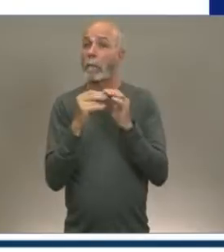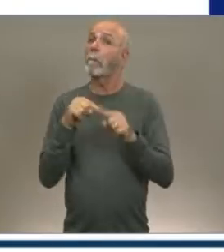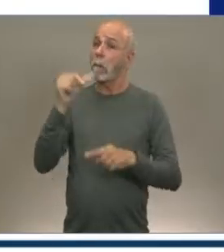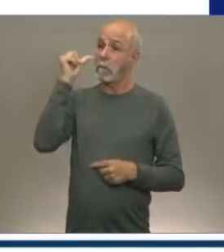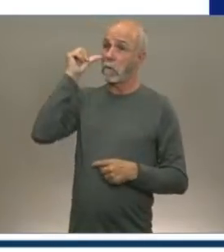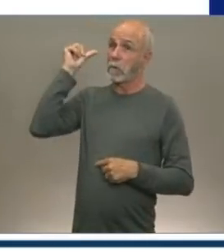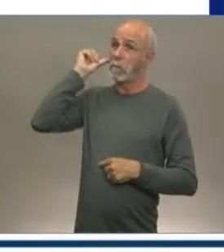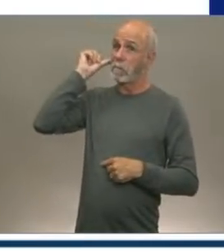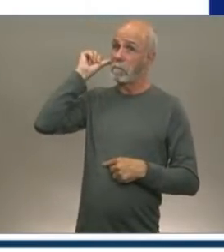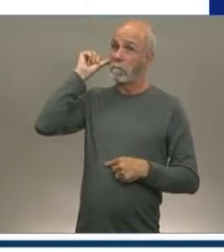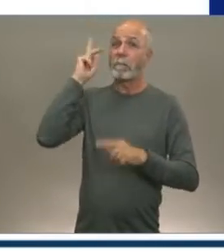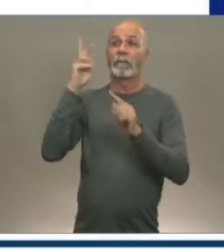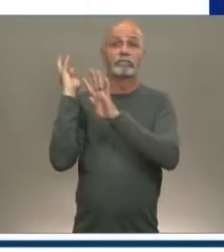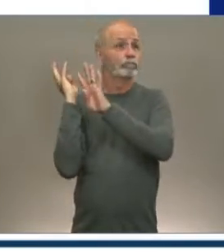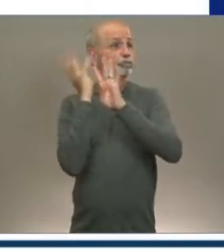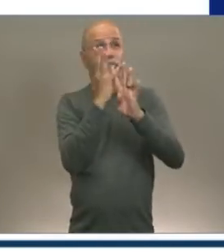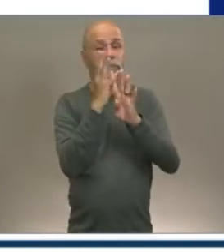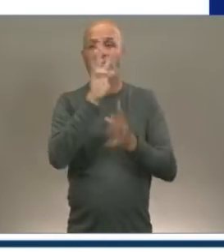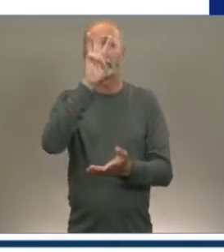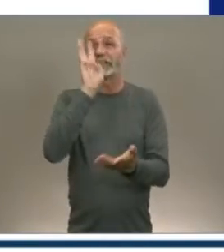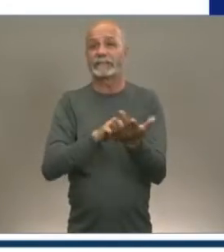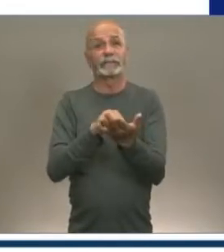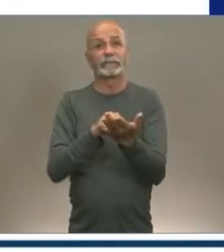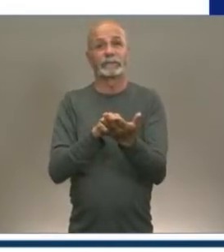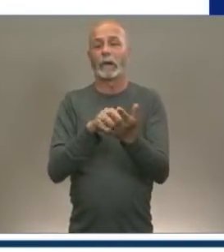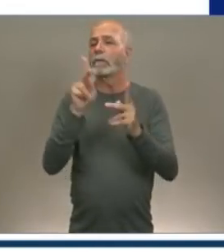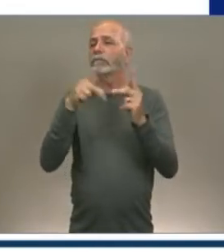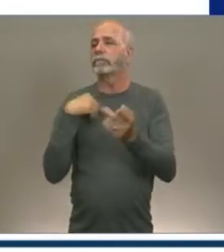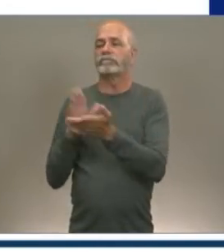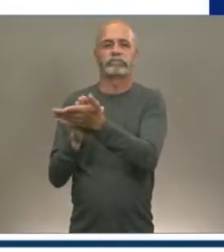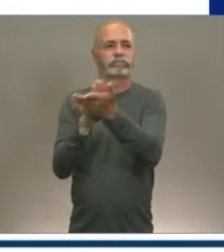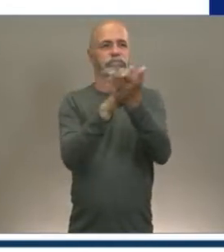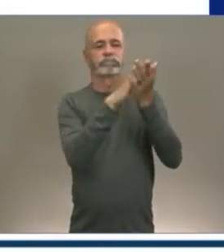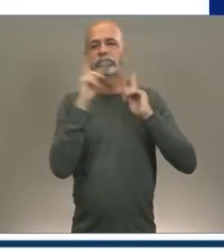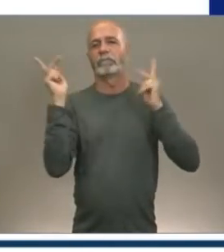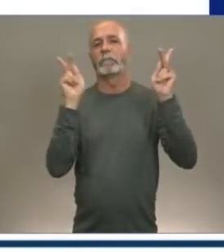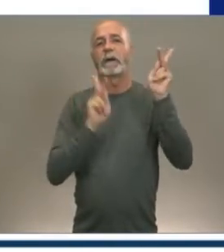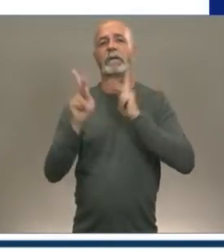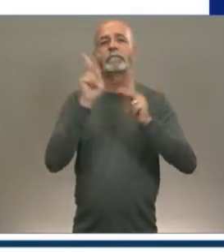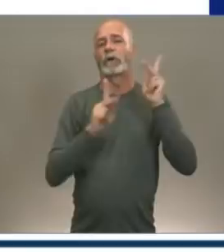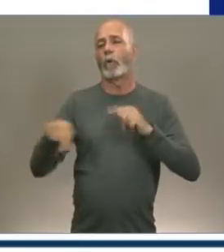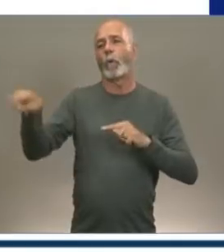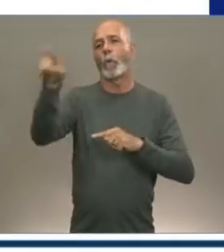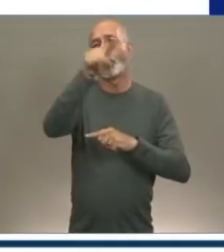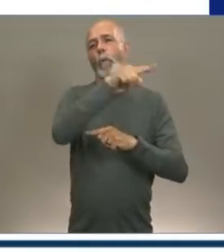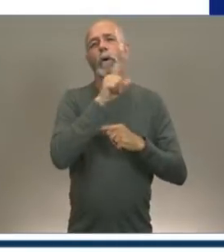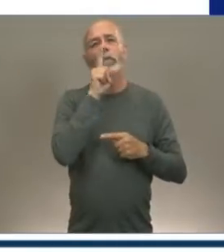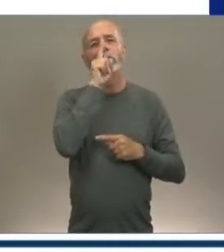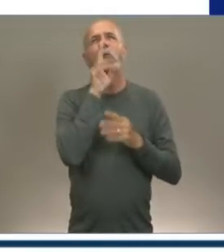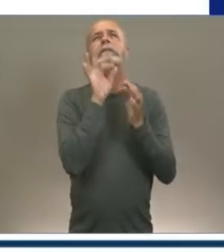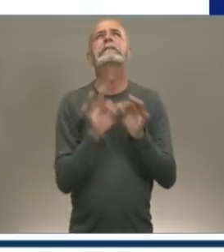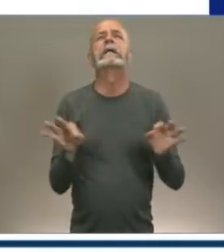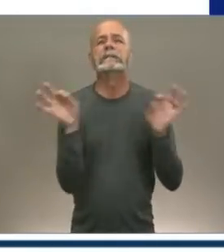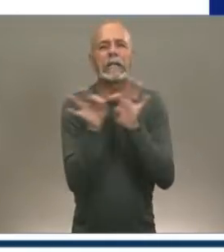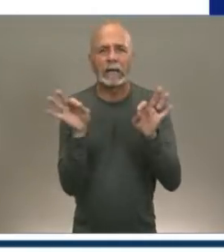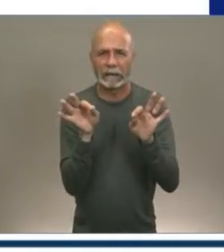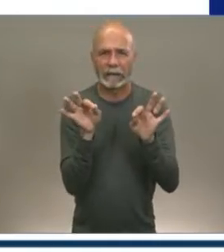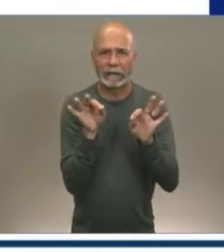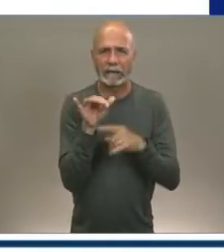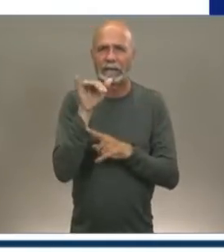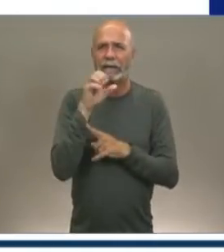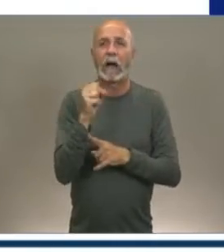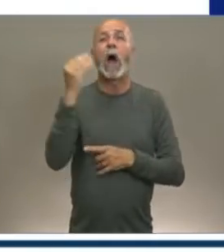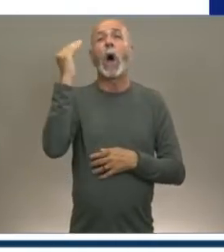go, Nova Scotia. Even when our case numbers are low, testing is key. It pulls back the curtains back on whether there